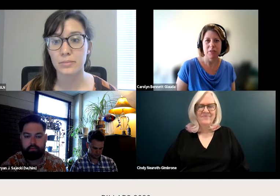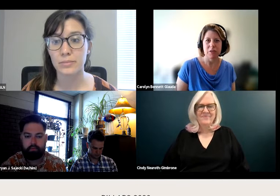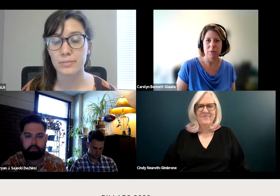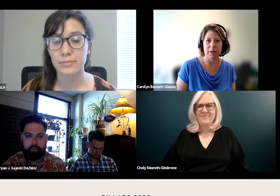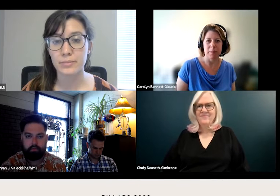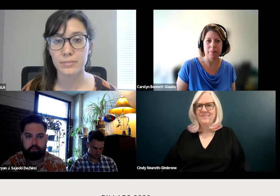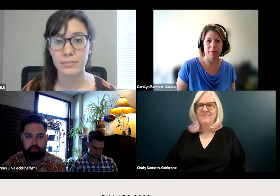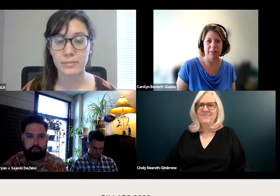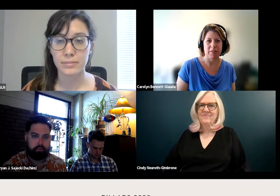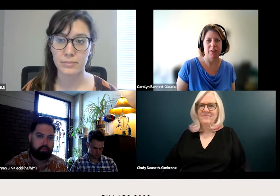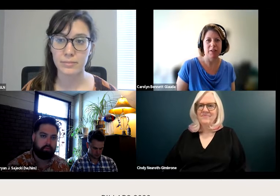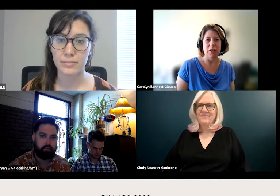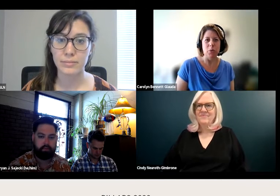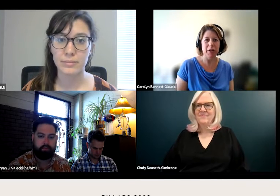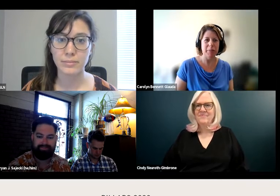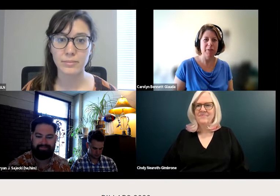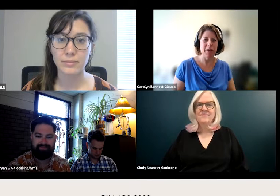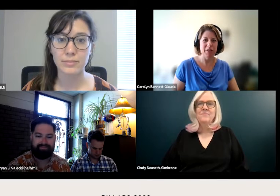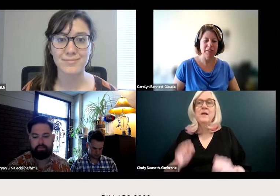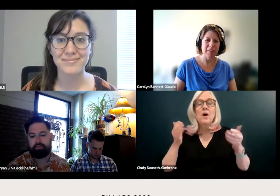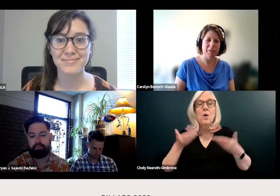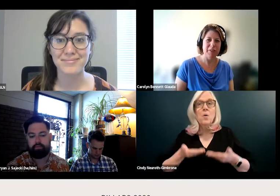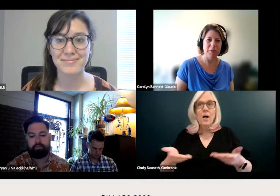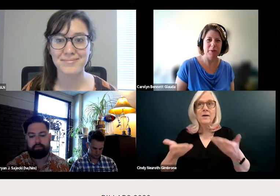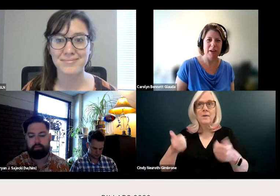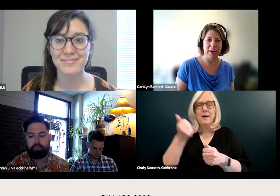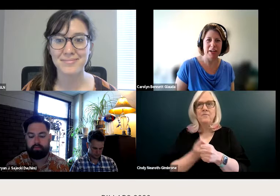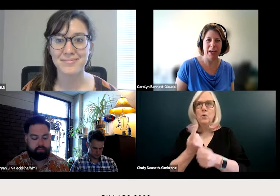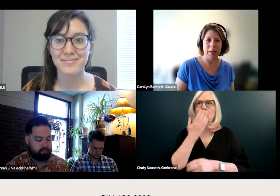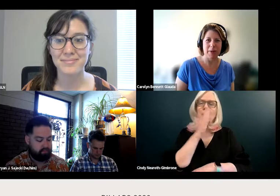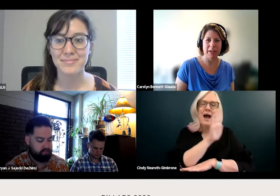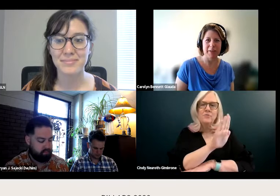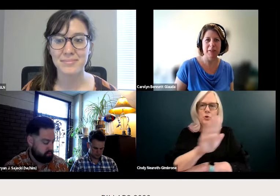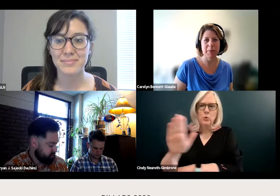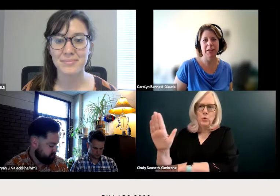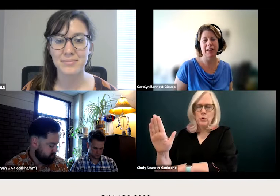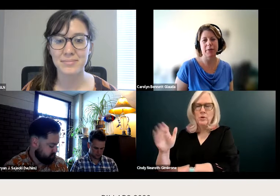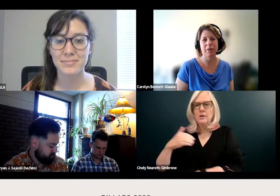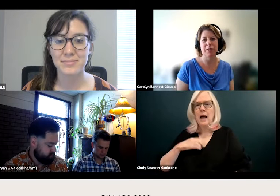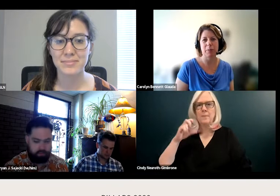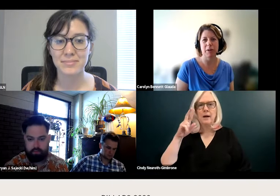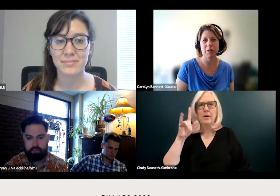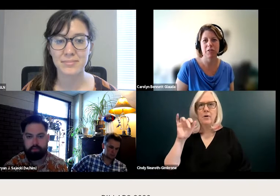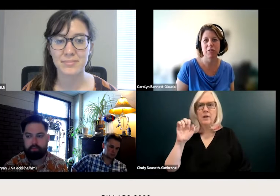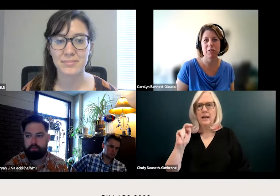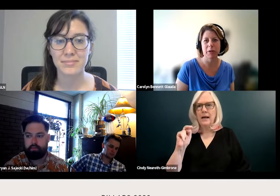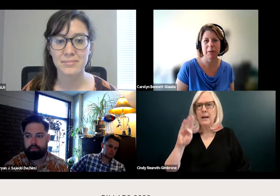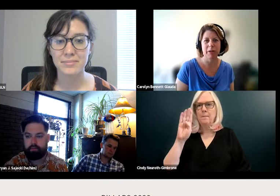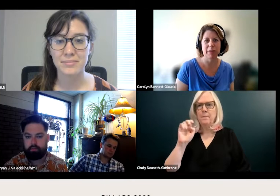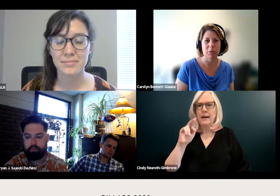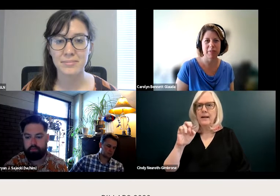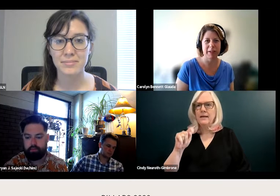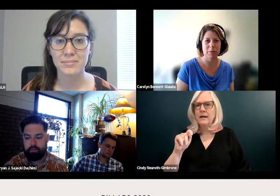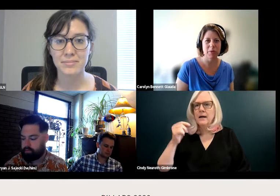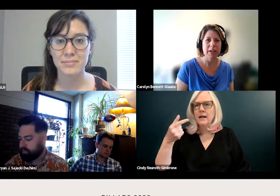Okay, so fantastic. Welcome everyone. Good afternoon. I am Carolyn Bennett-Glauda from Southeastern New York